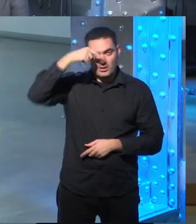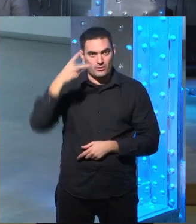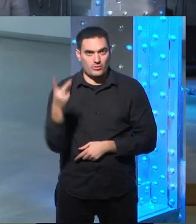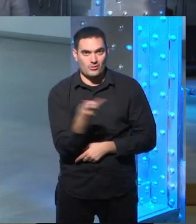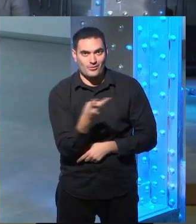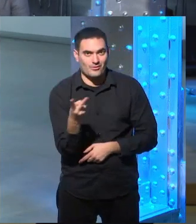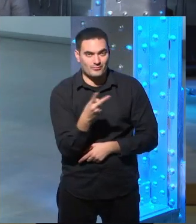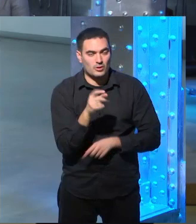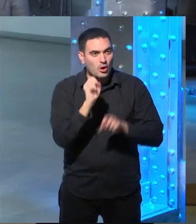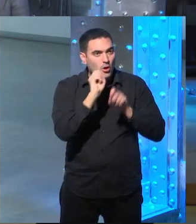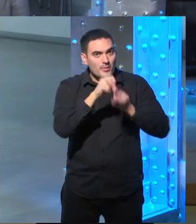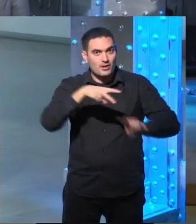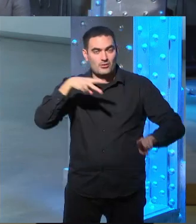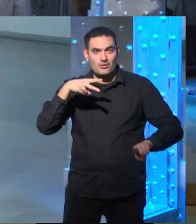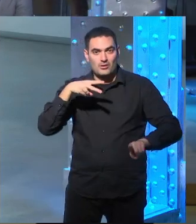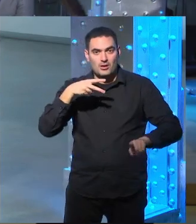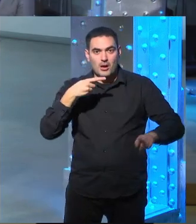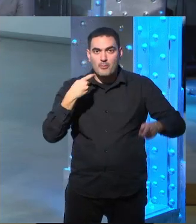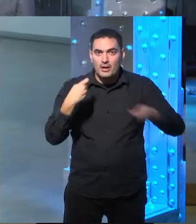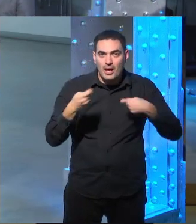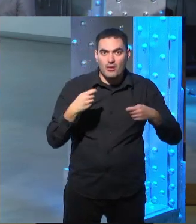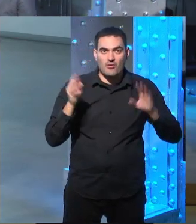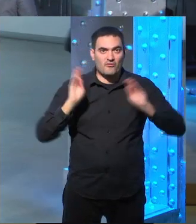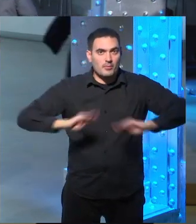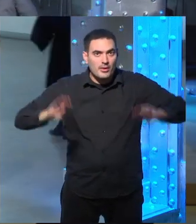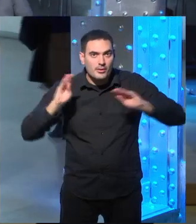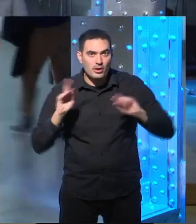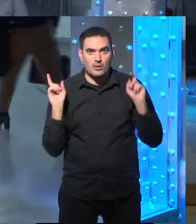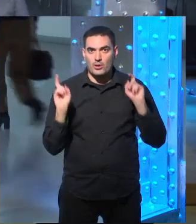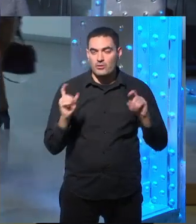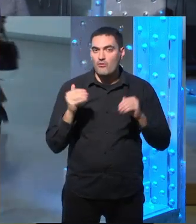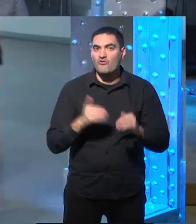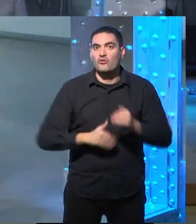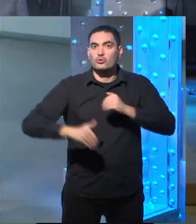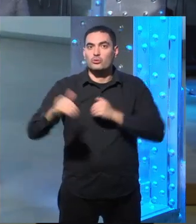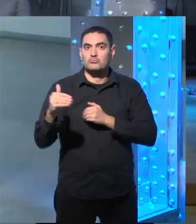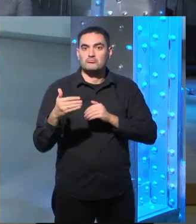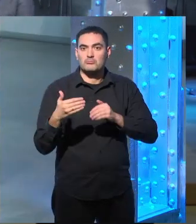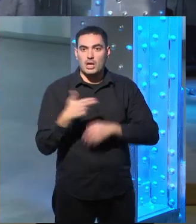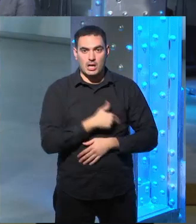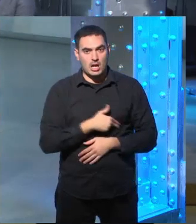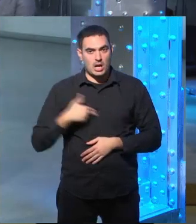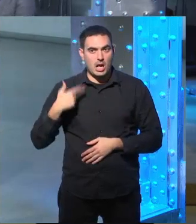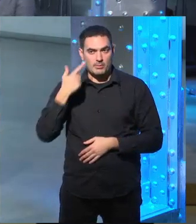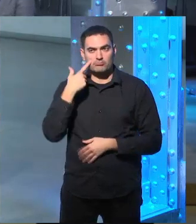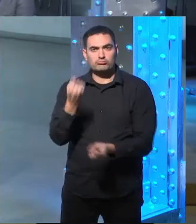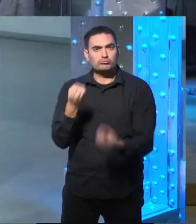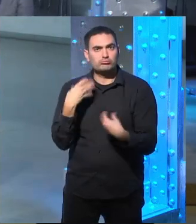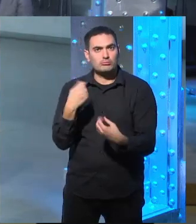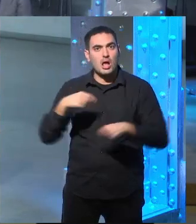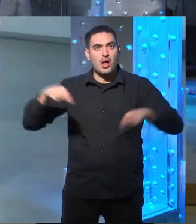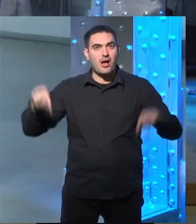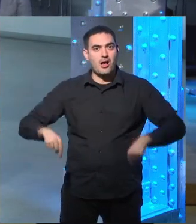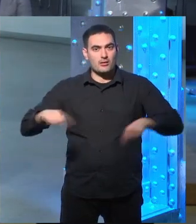different systems that we have in Spain, depending on the region. But consider this question of education training for the future